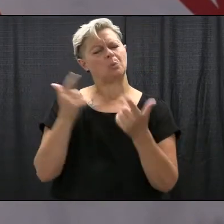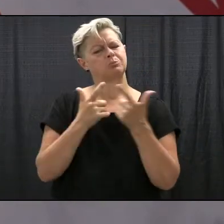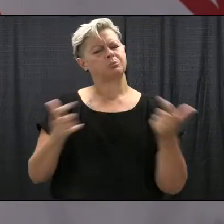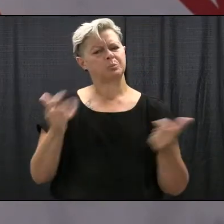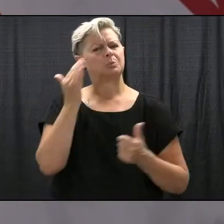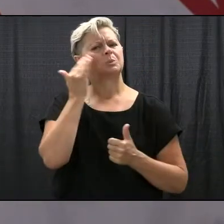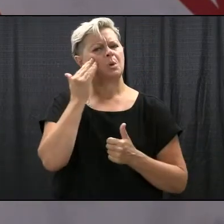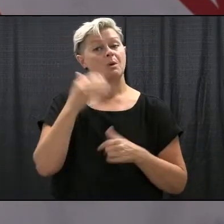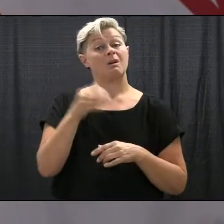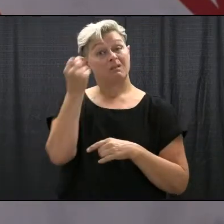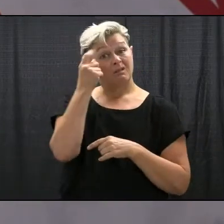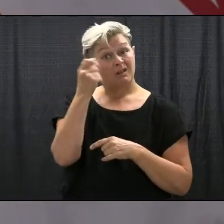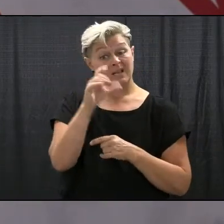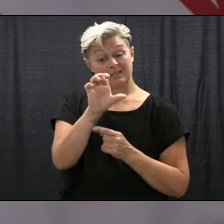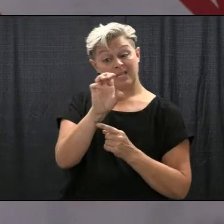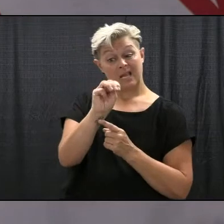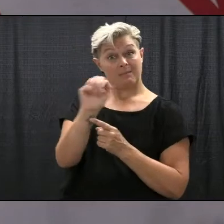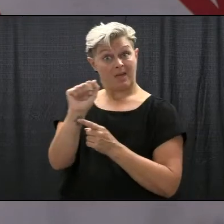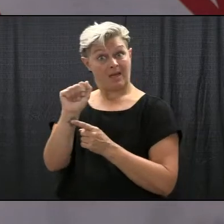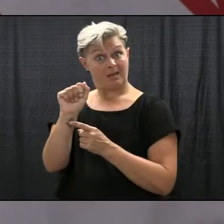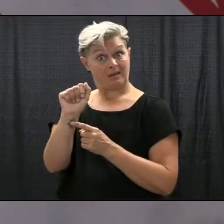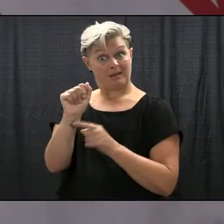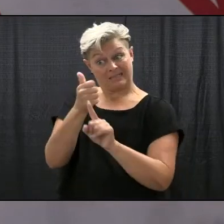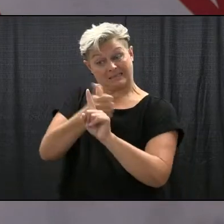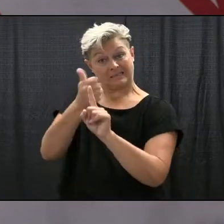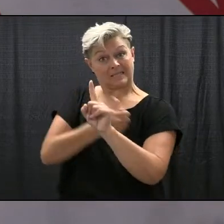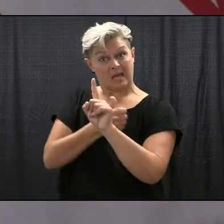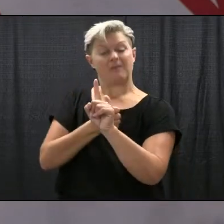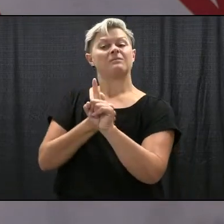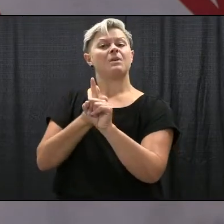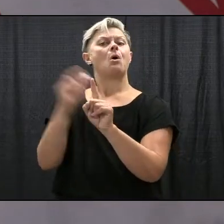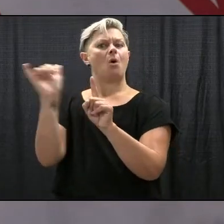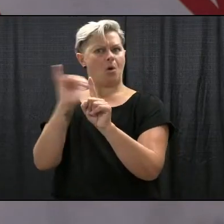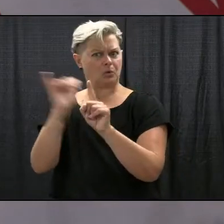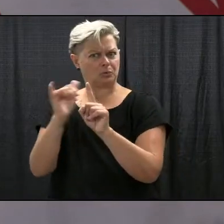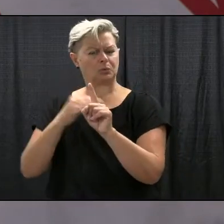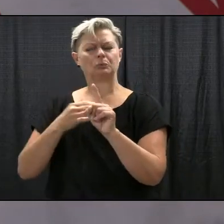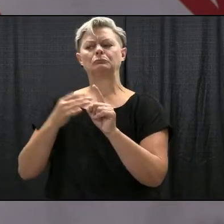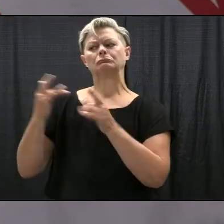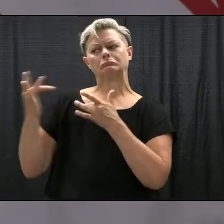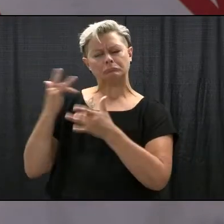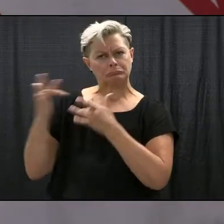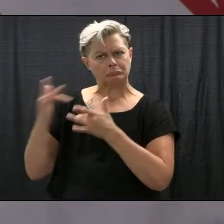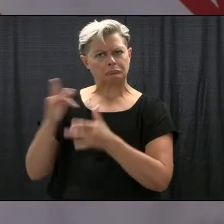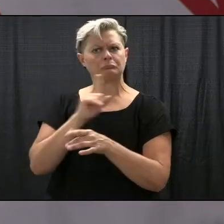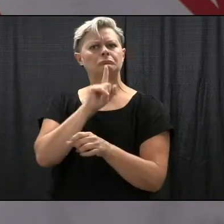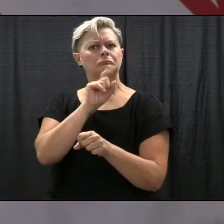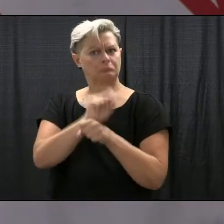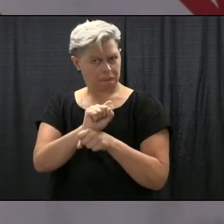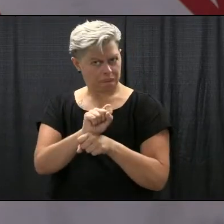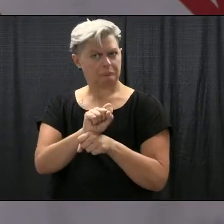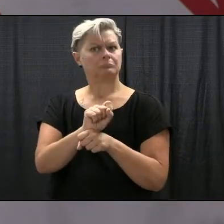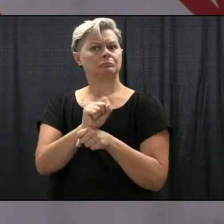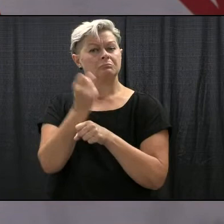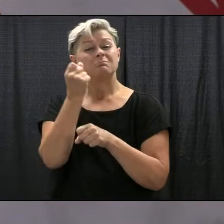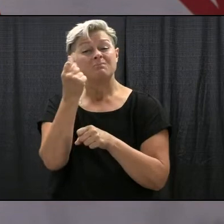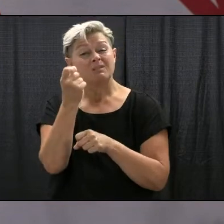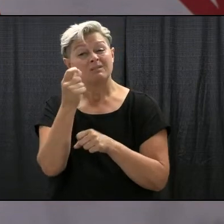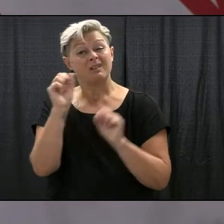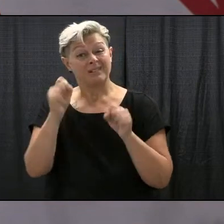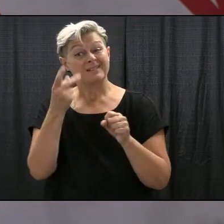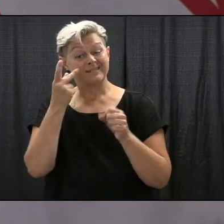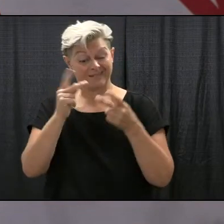believe the CMA even expressed an opinion about it this week, and it's certainly something that we're monitoring and looking for. But with rates of vaccine,